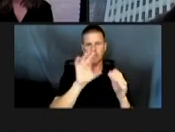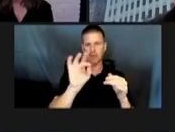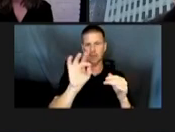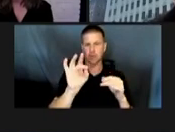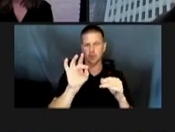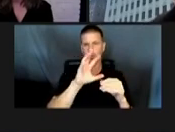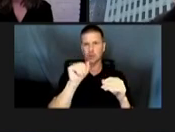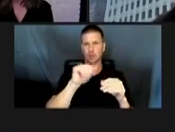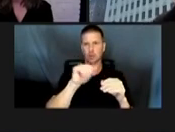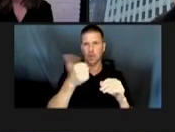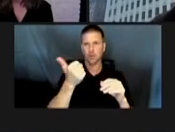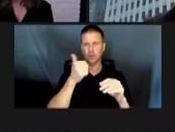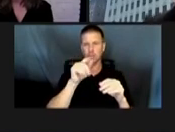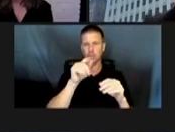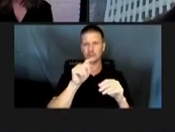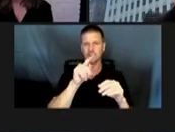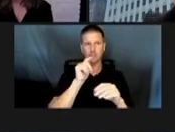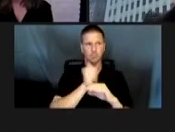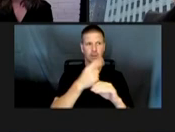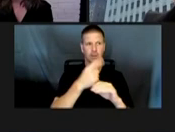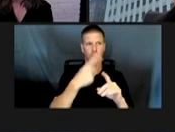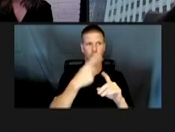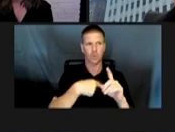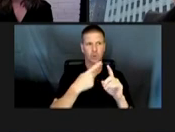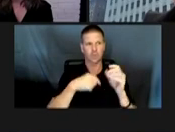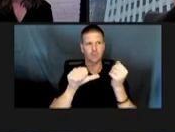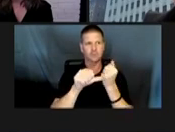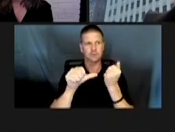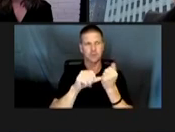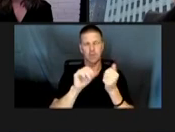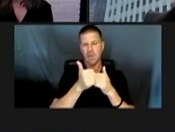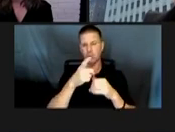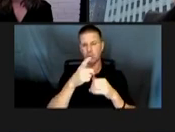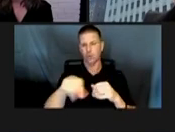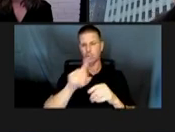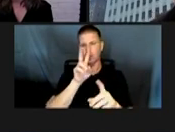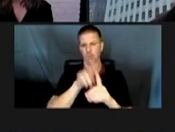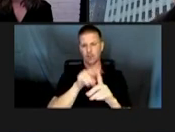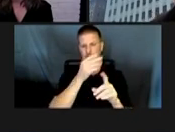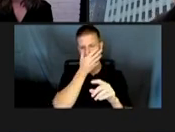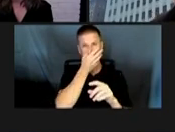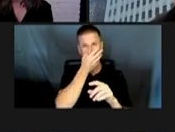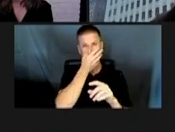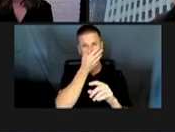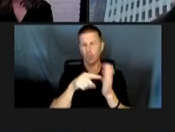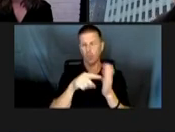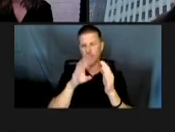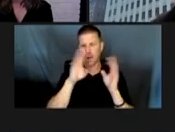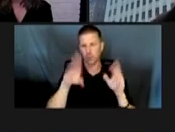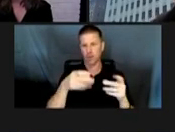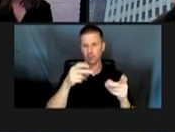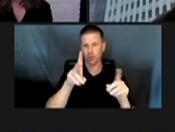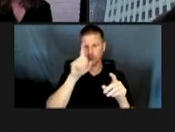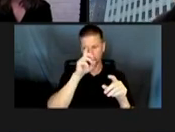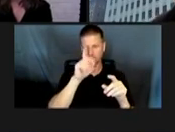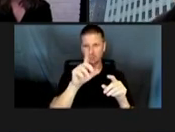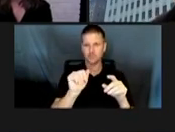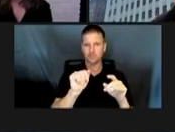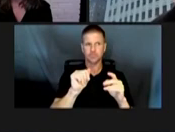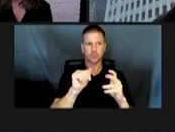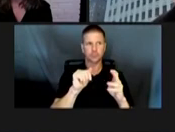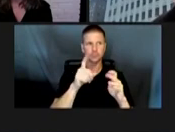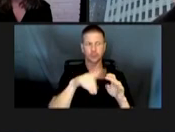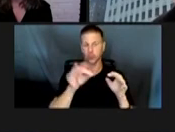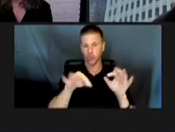other tenant-based rental assistance, how do they apply to affordable housing opportunities for disabilities? They're